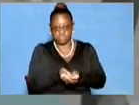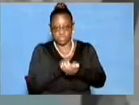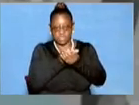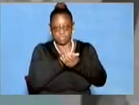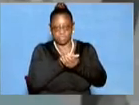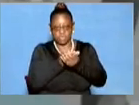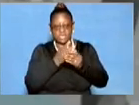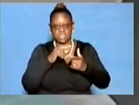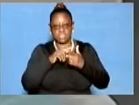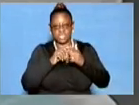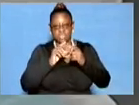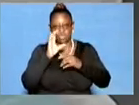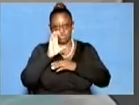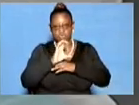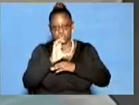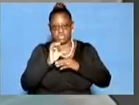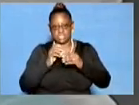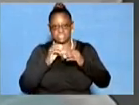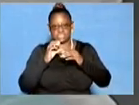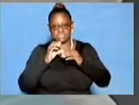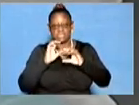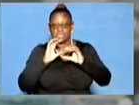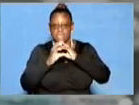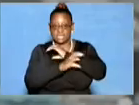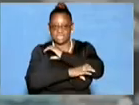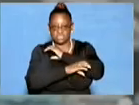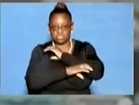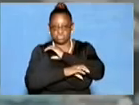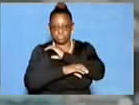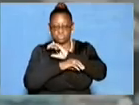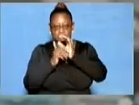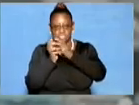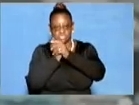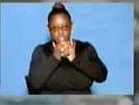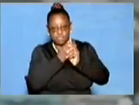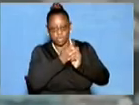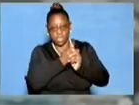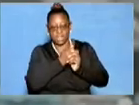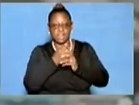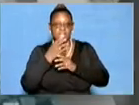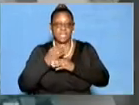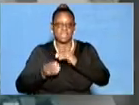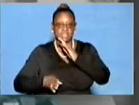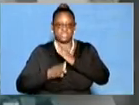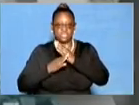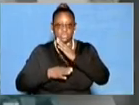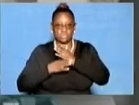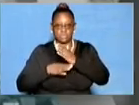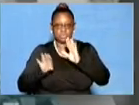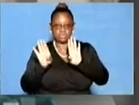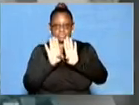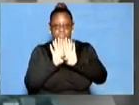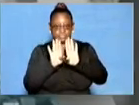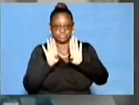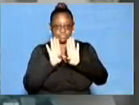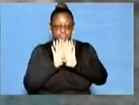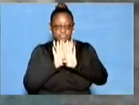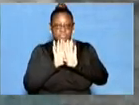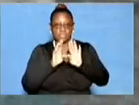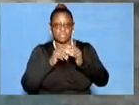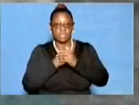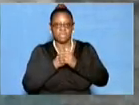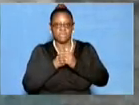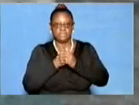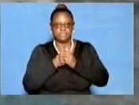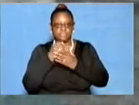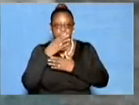by cross country, basketball, athletics, softball, and baseball and soccer will close things out. On the